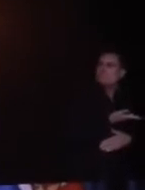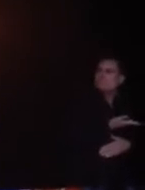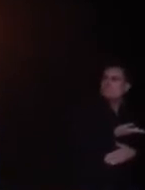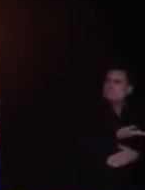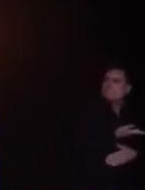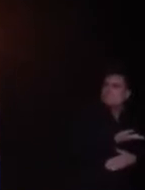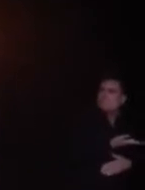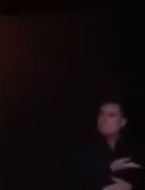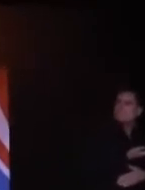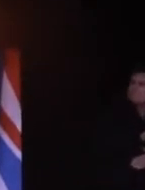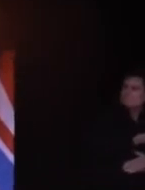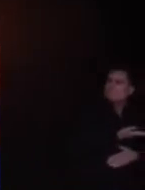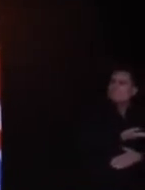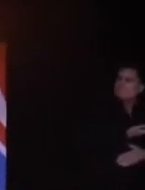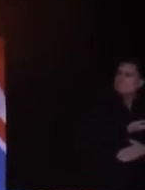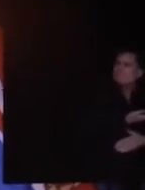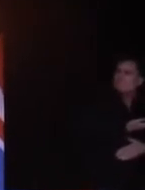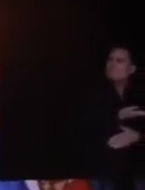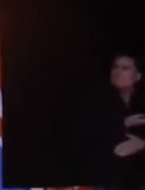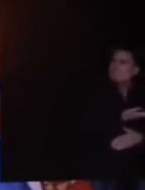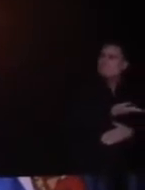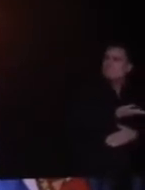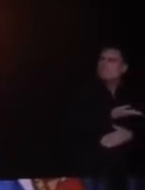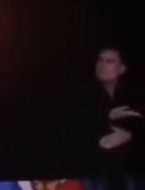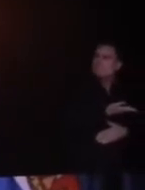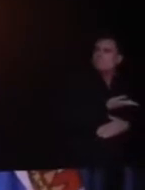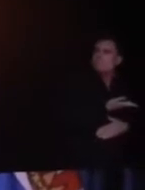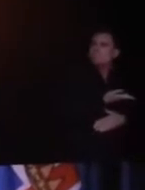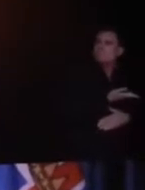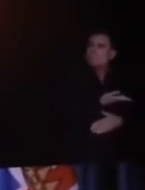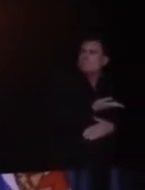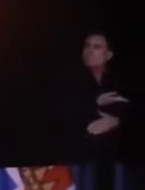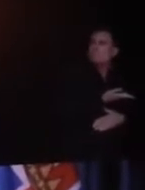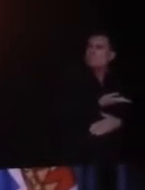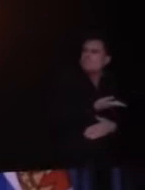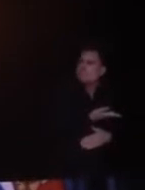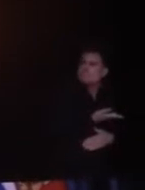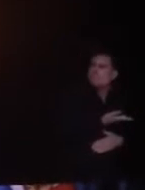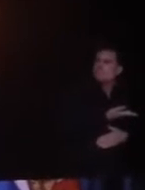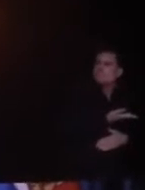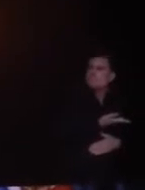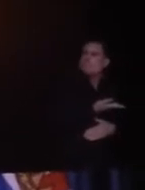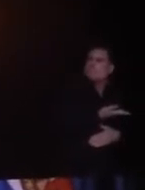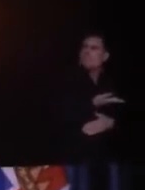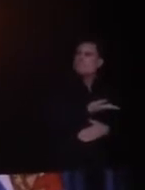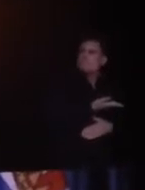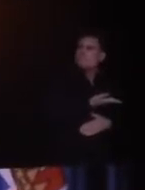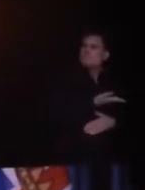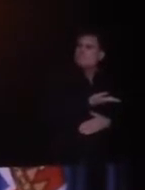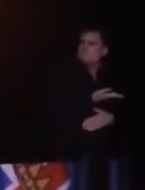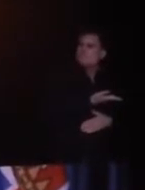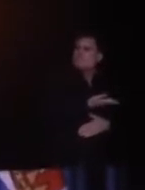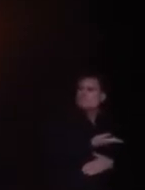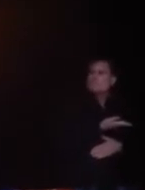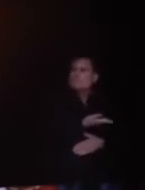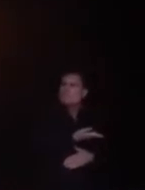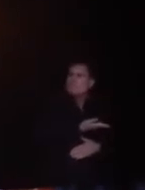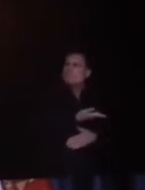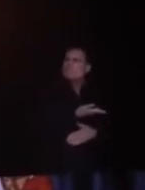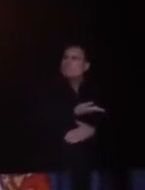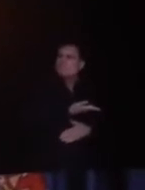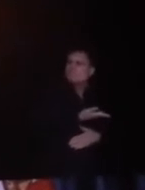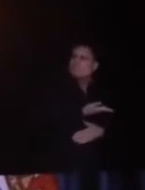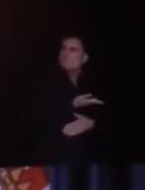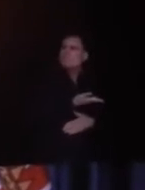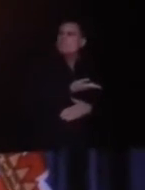why. We don't want all those old people's bodies dug up and have independent autopsies done on them and then